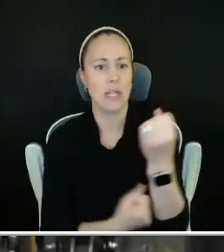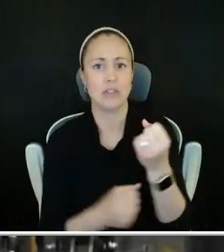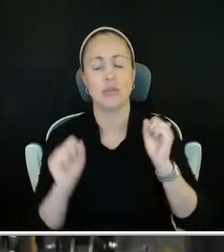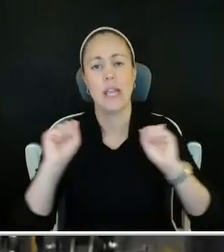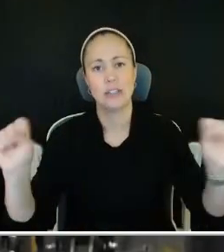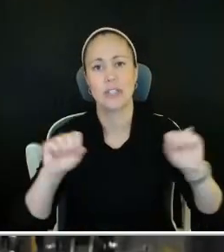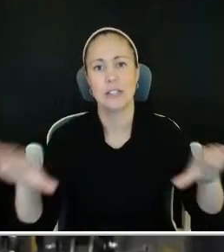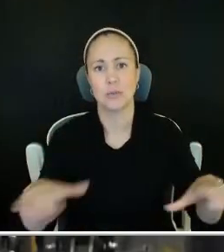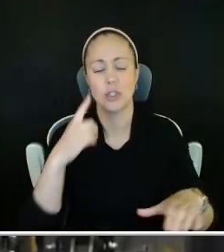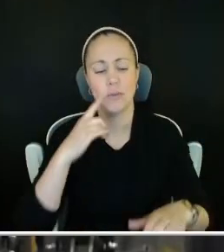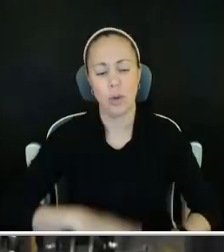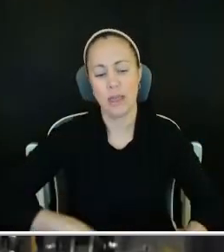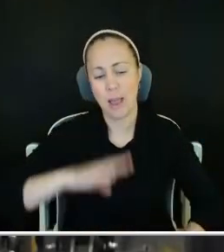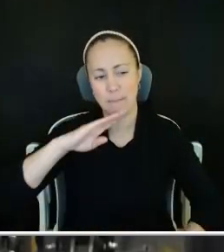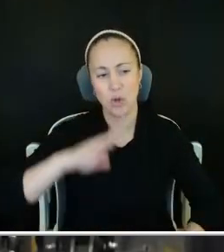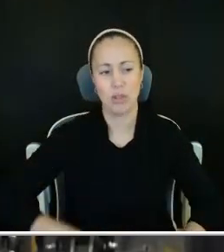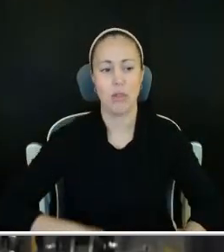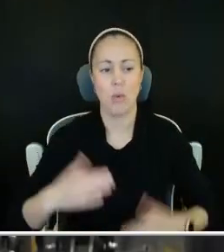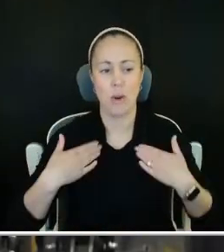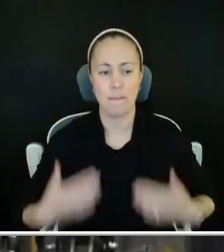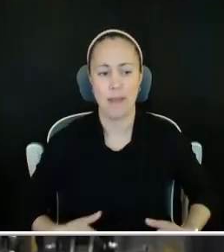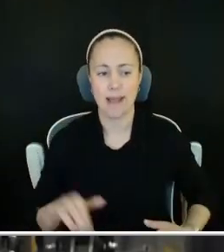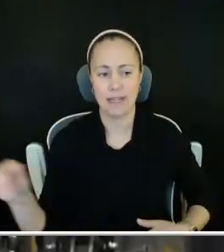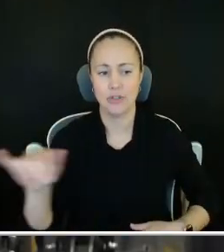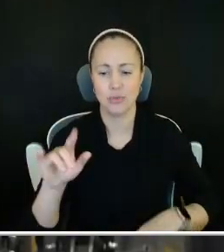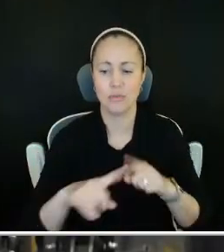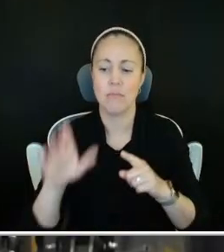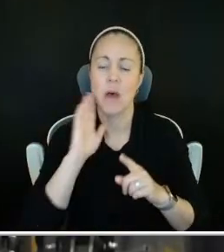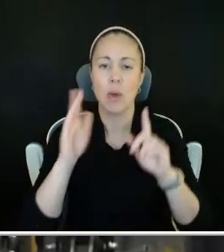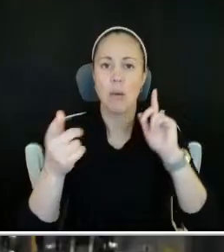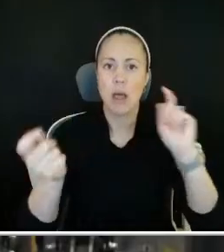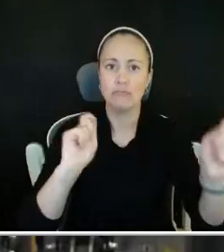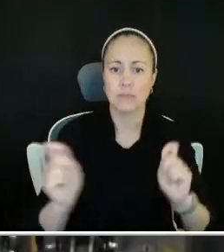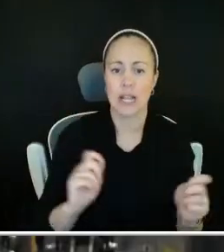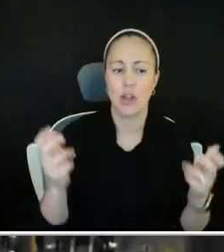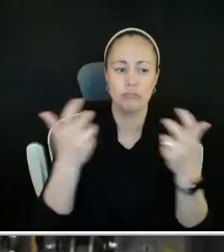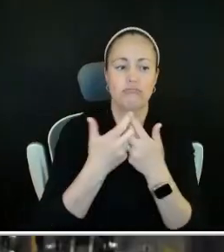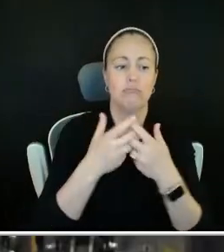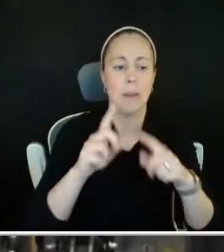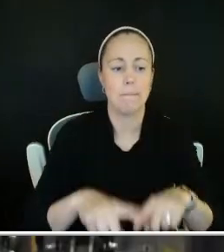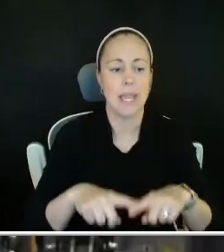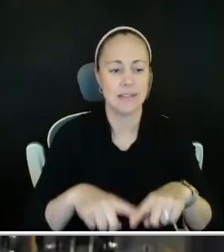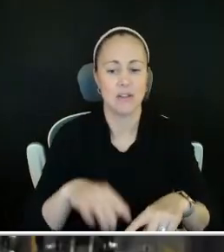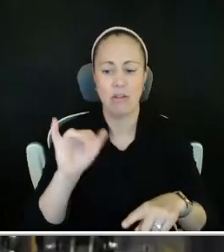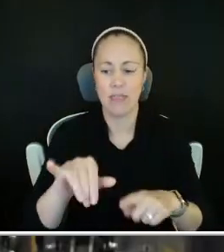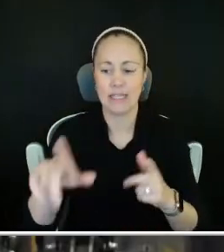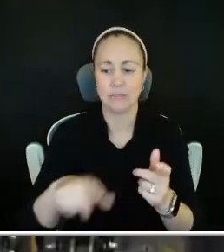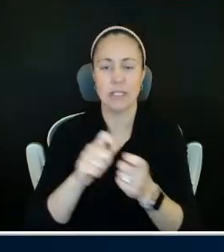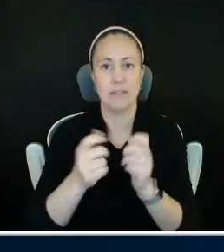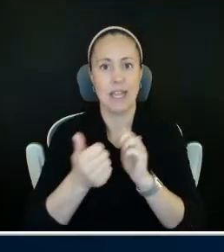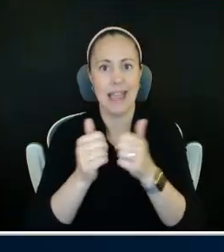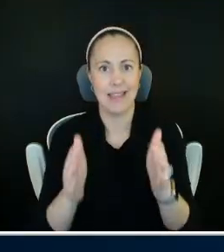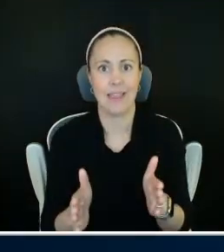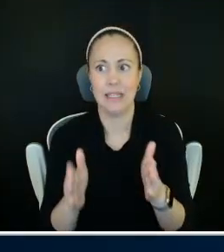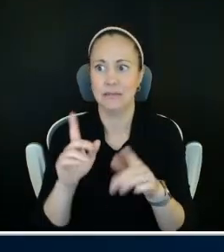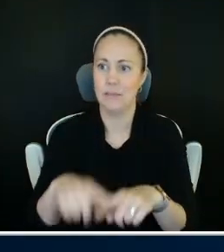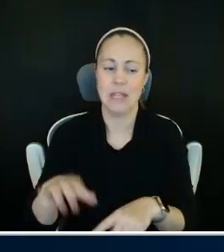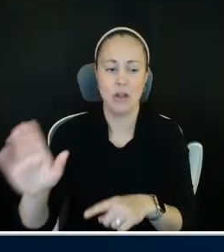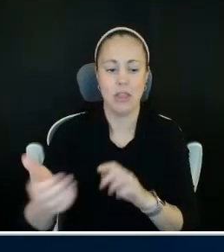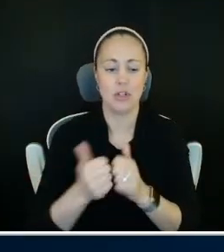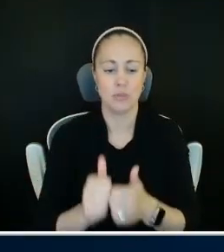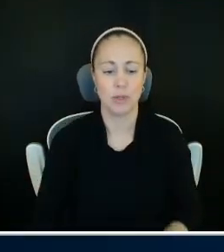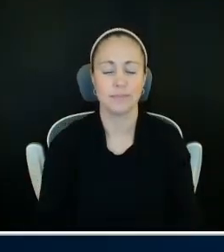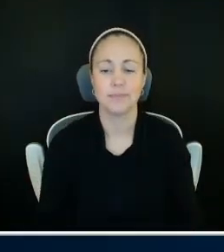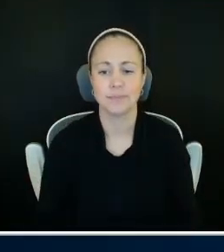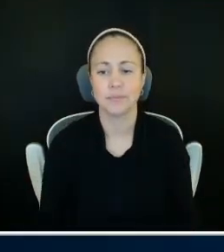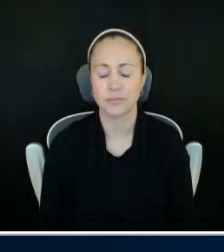will tailor it based on the individual athlete and what sport or position in that sport that they play. So Lael, who was